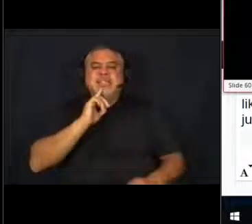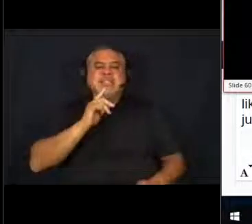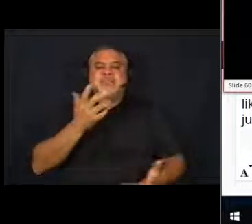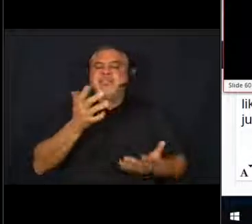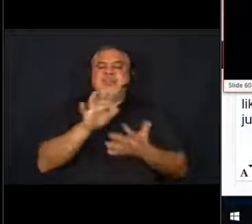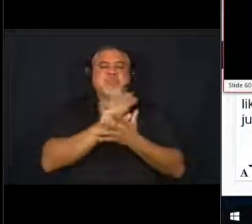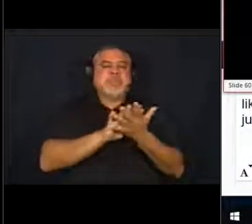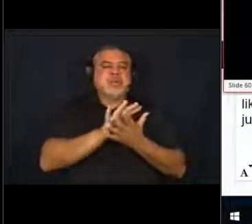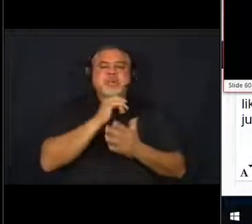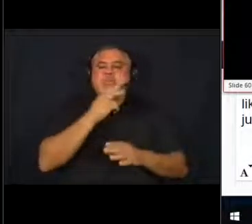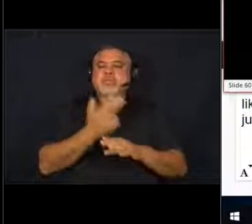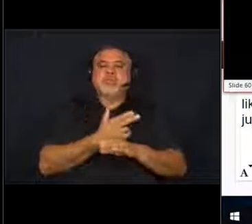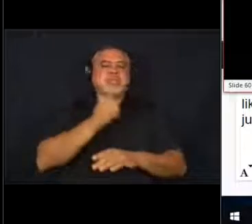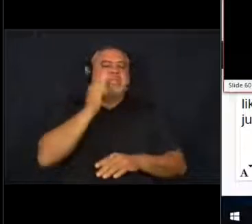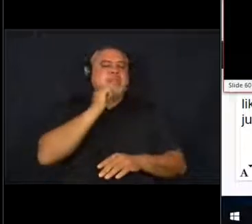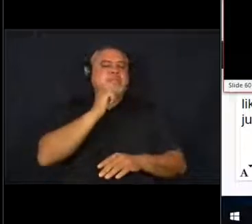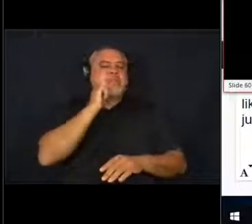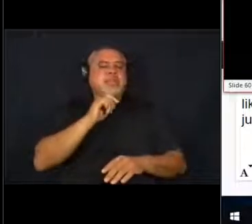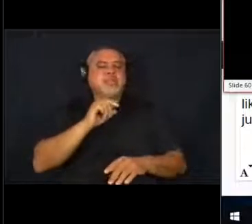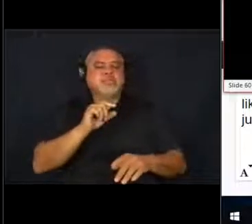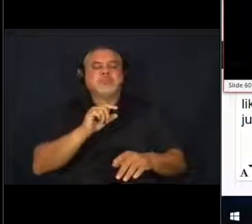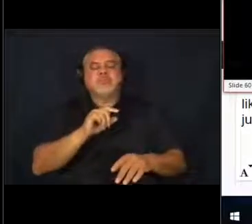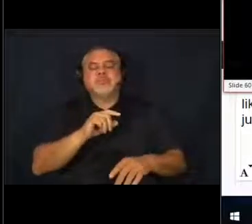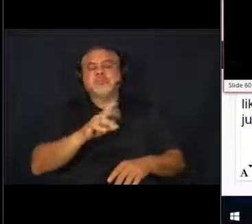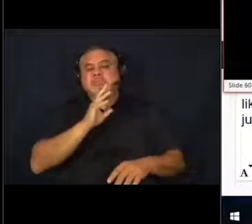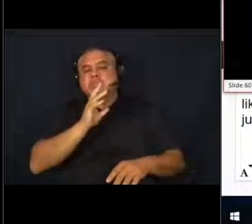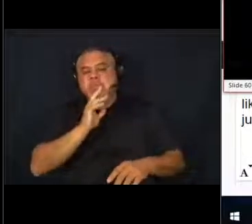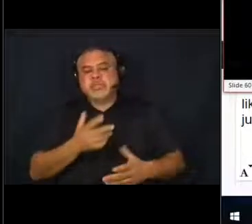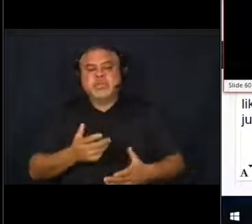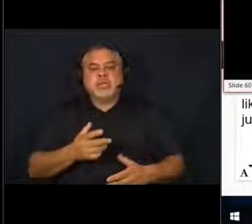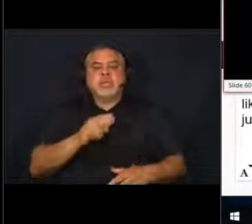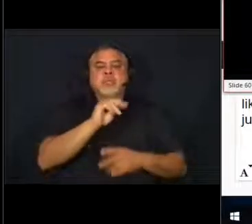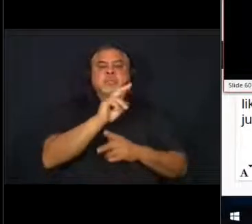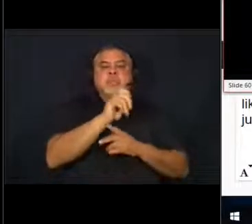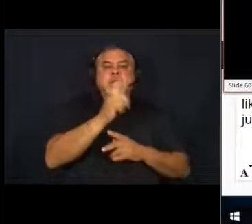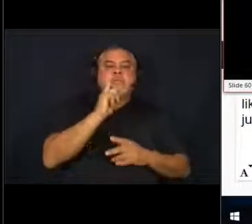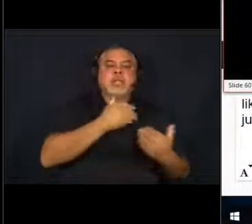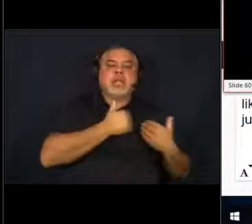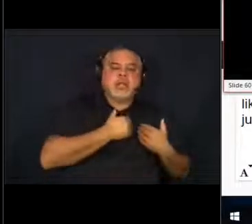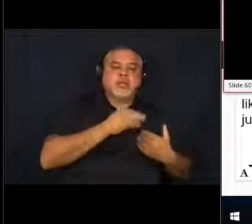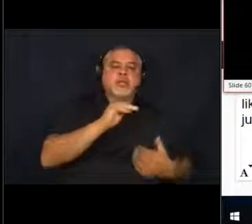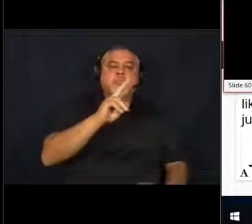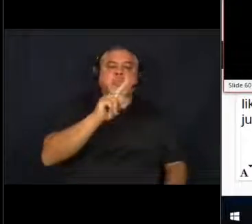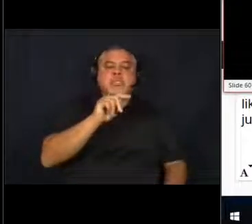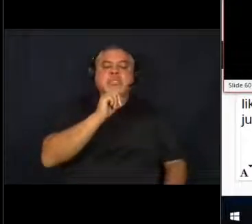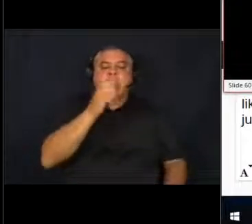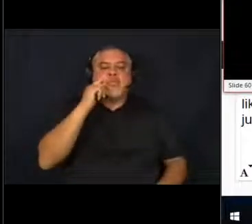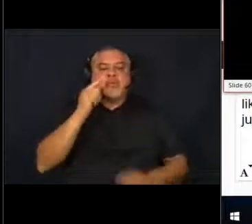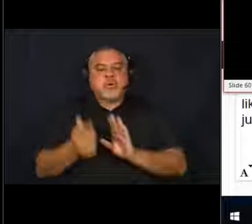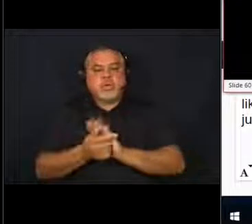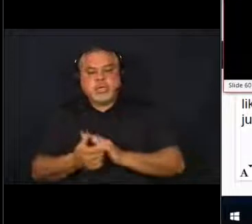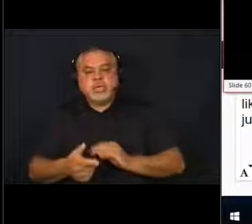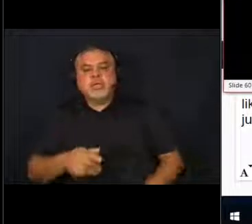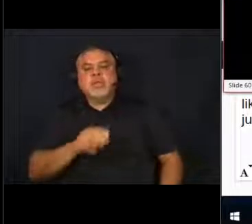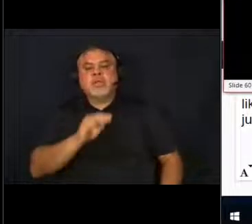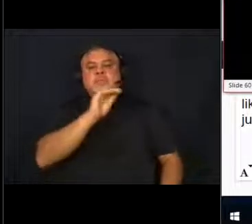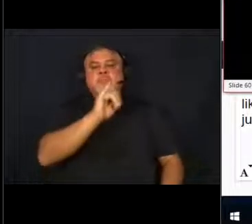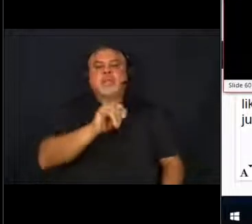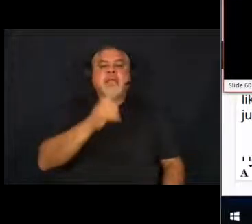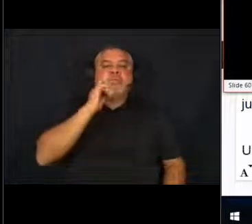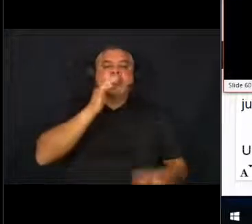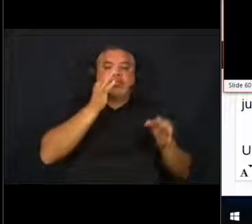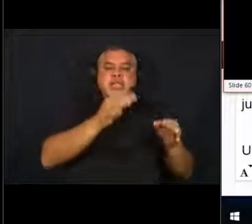it in everyday speech. Use must for an obligation, must not for a prohibition. Use may for a discretionary action,